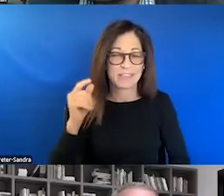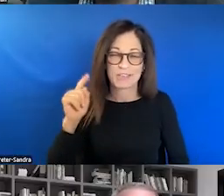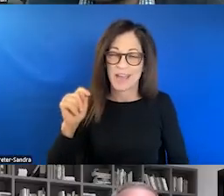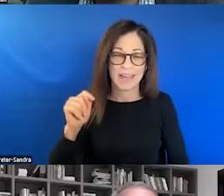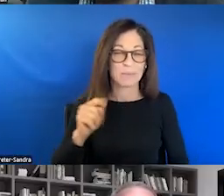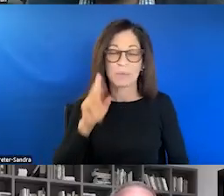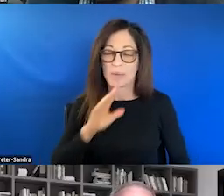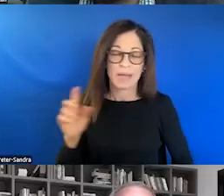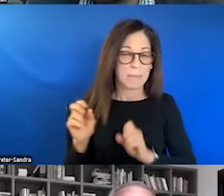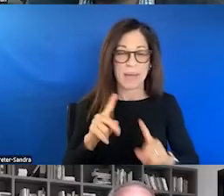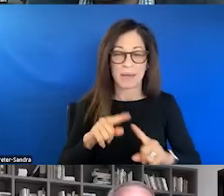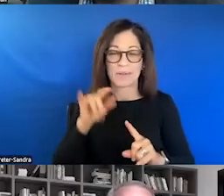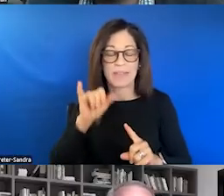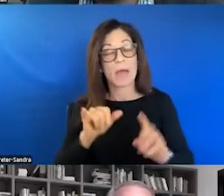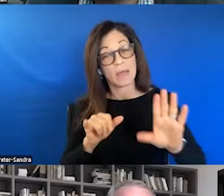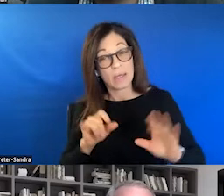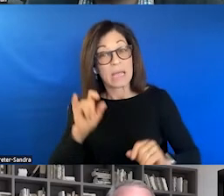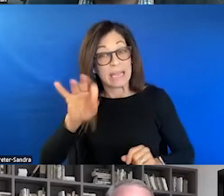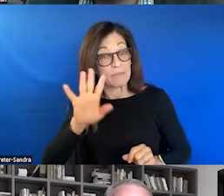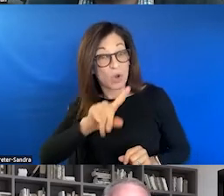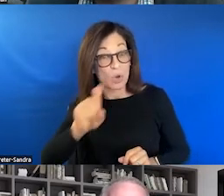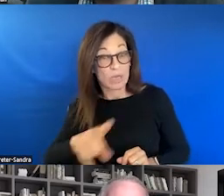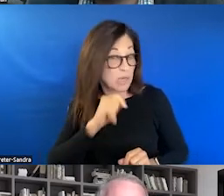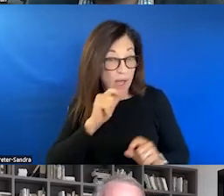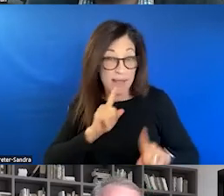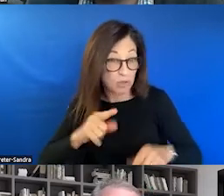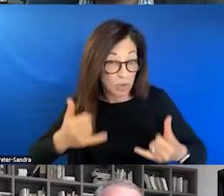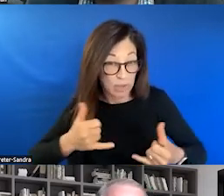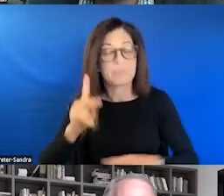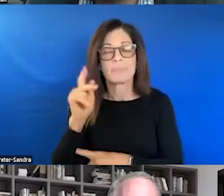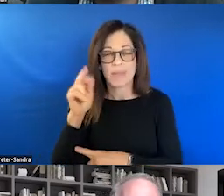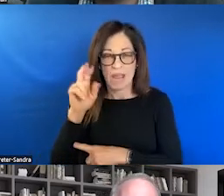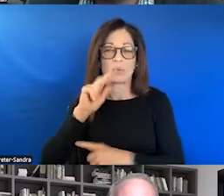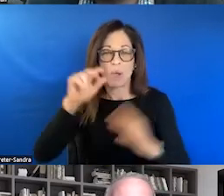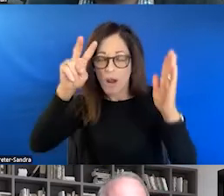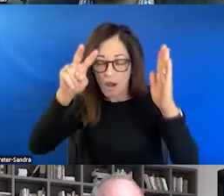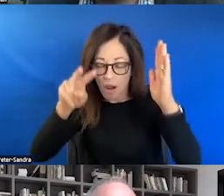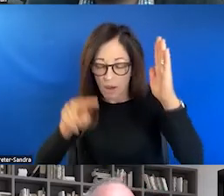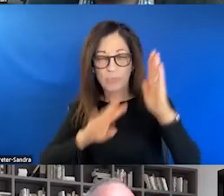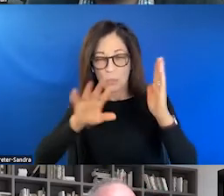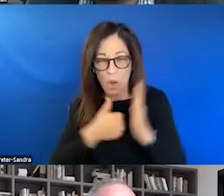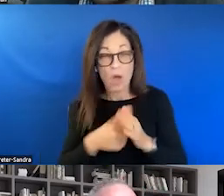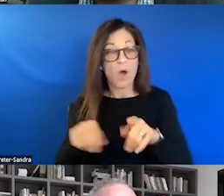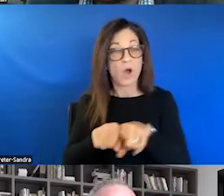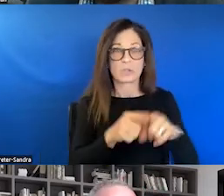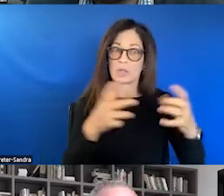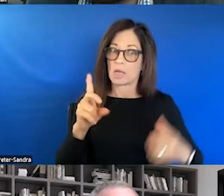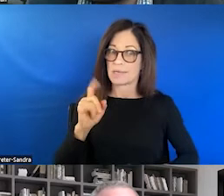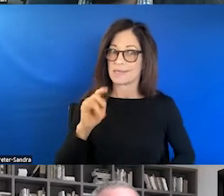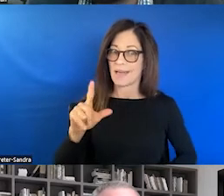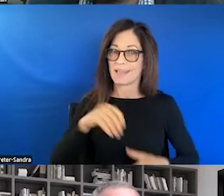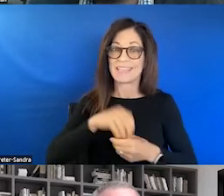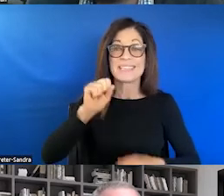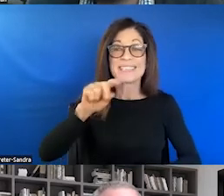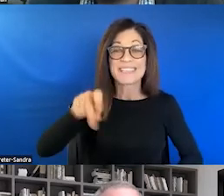back to. Look, if your question wasn't answered today, Karen's going to go through all of these, and there's a lot of detail in Steph's article as she